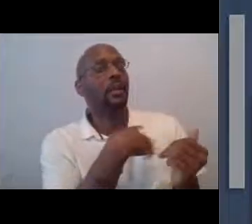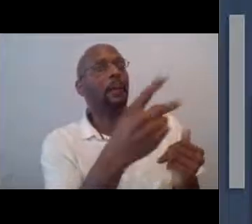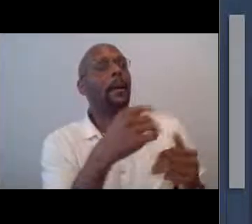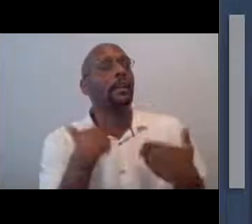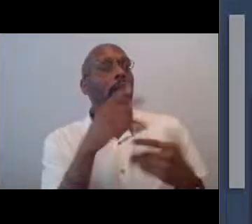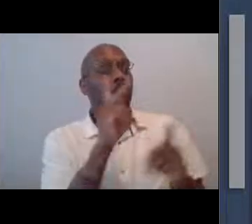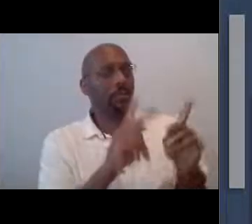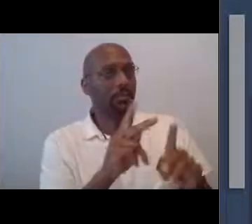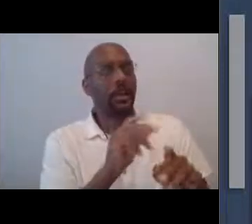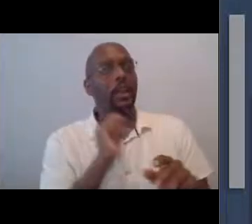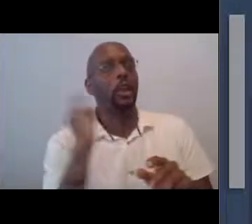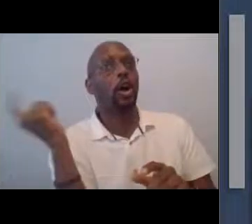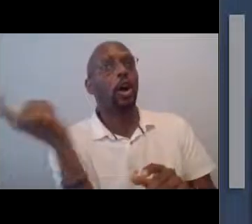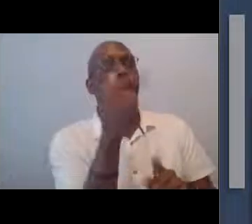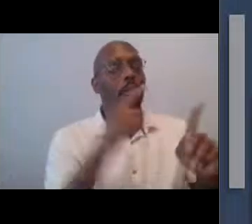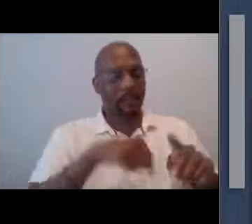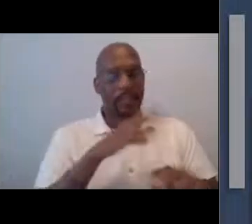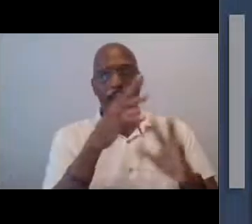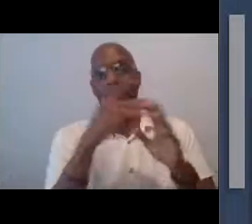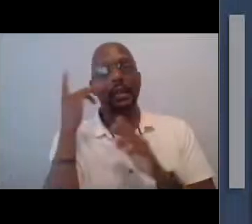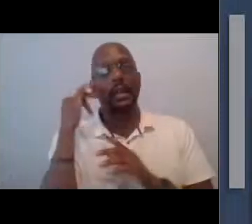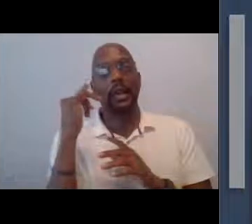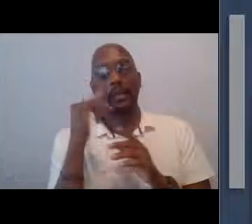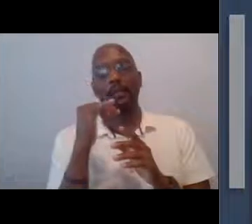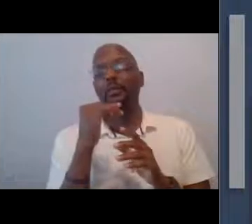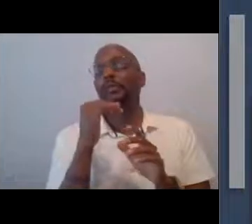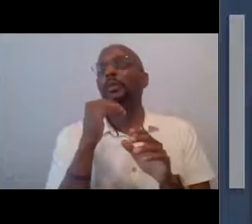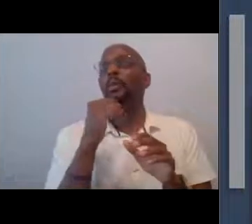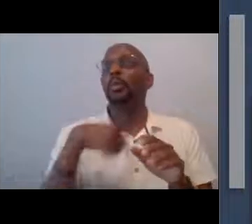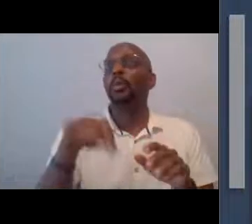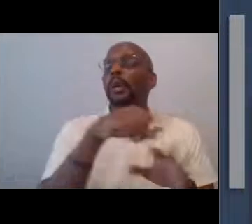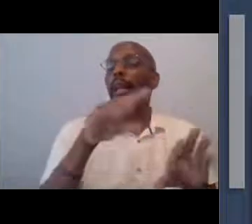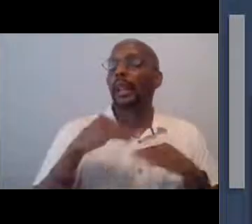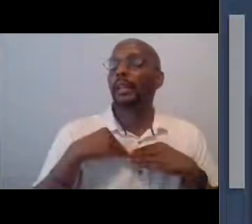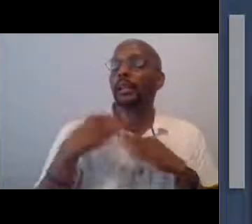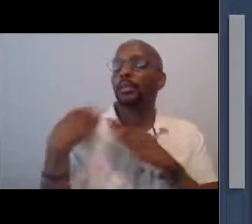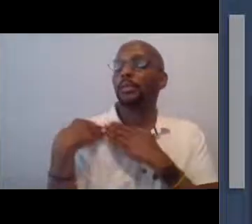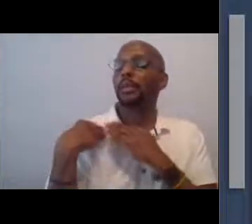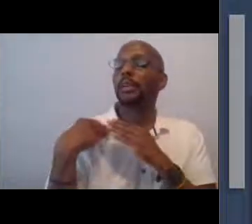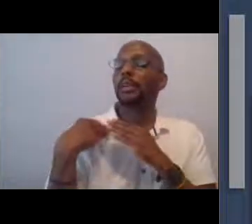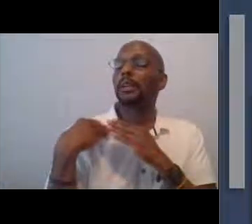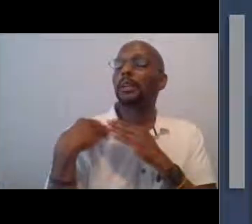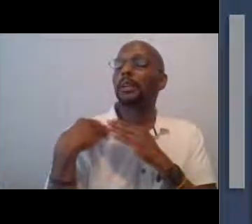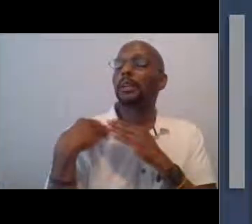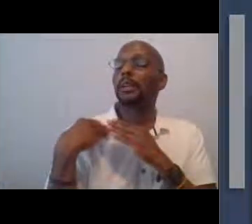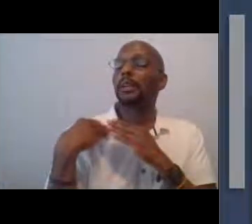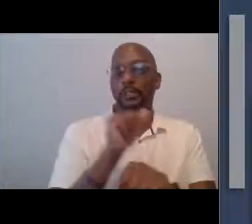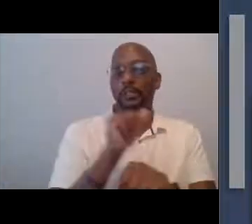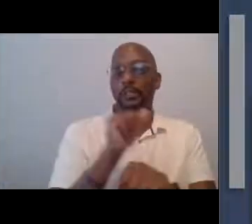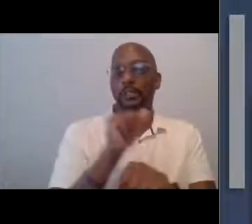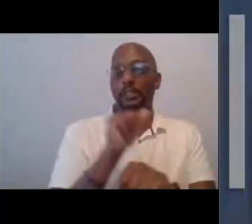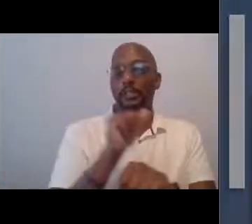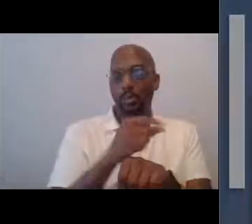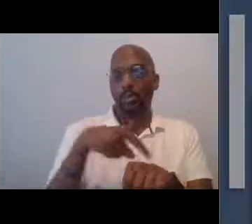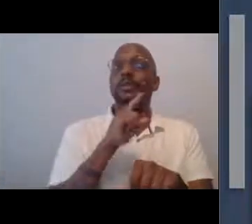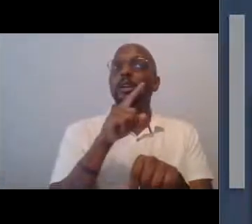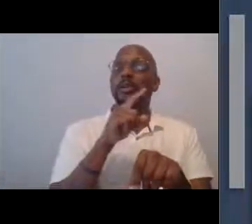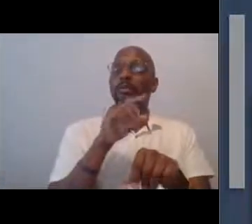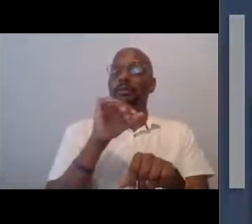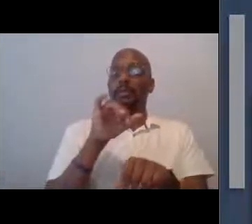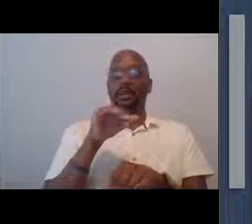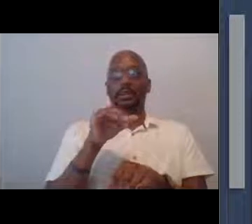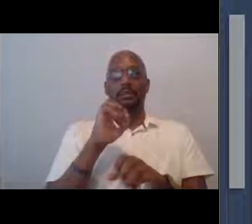people here in California to take responsibility, to do a better job, to ensure that our environment moves forward for